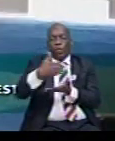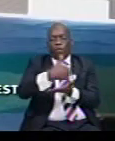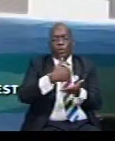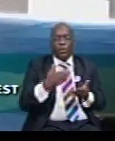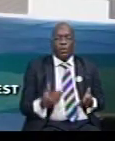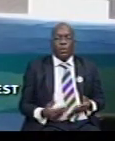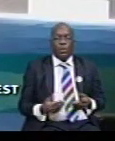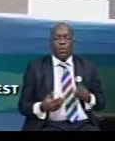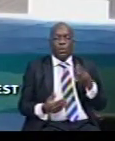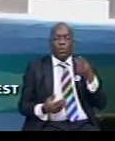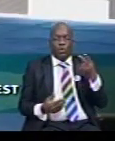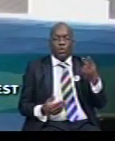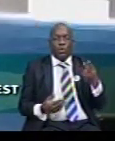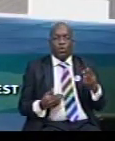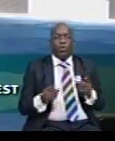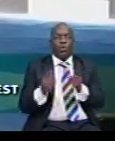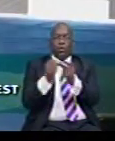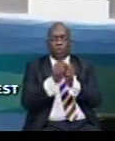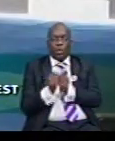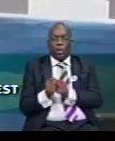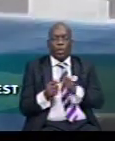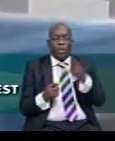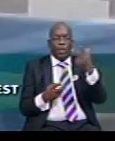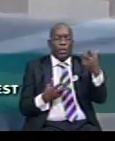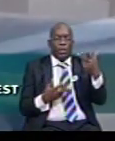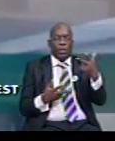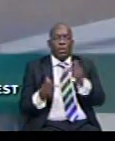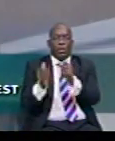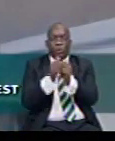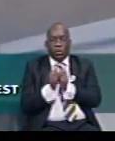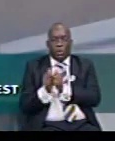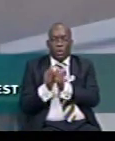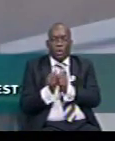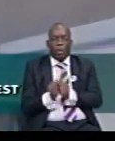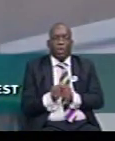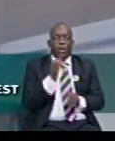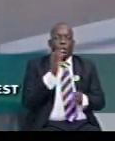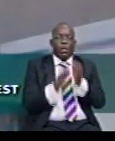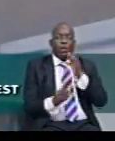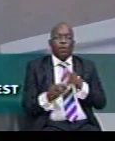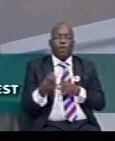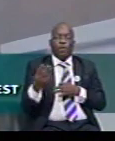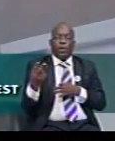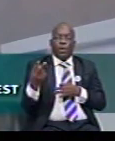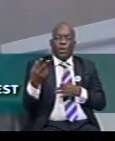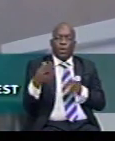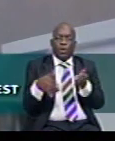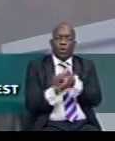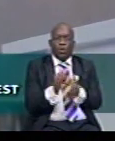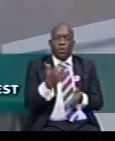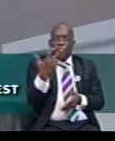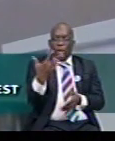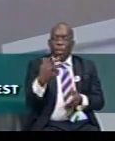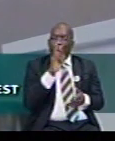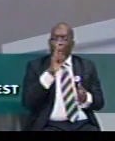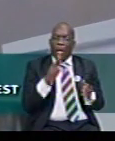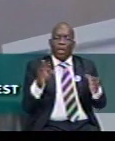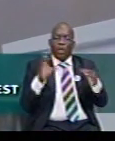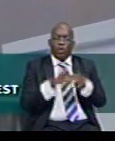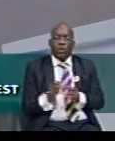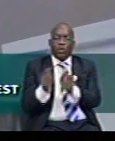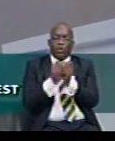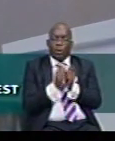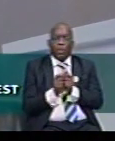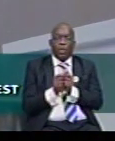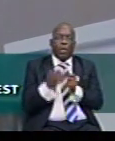together, three together. If those three that are joining together for end time